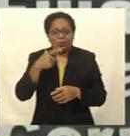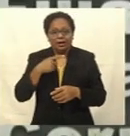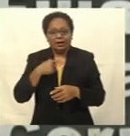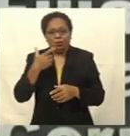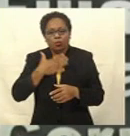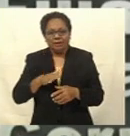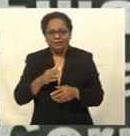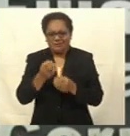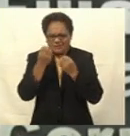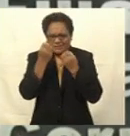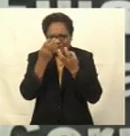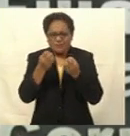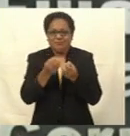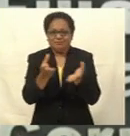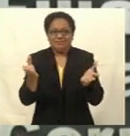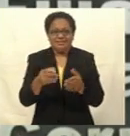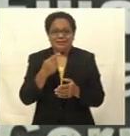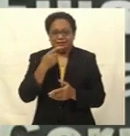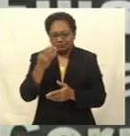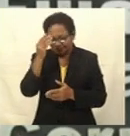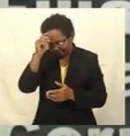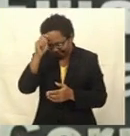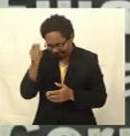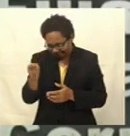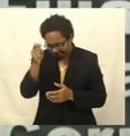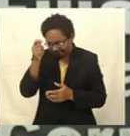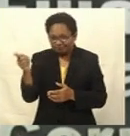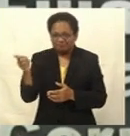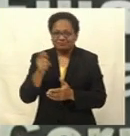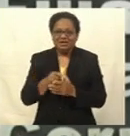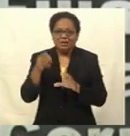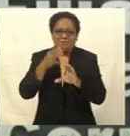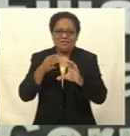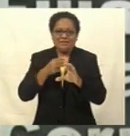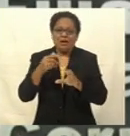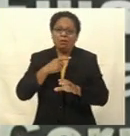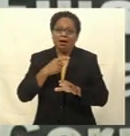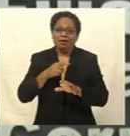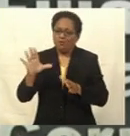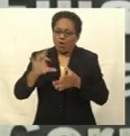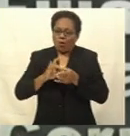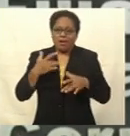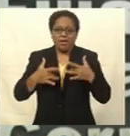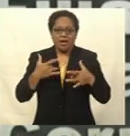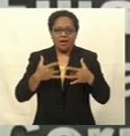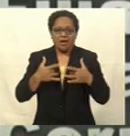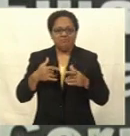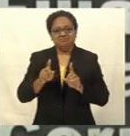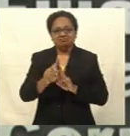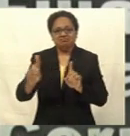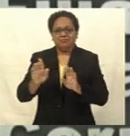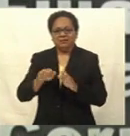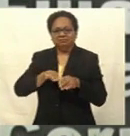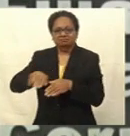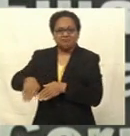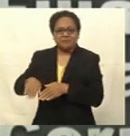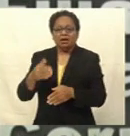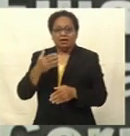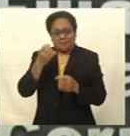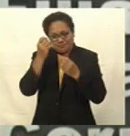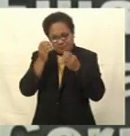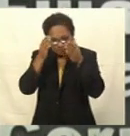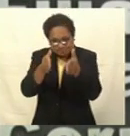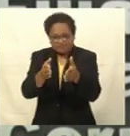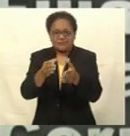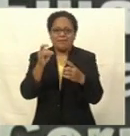salute today, because they have done exceptionally well and have put their own interests secondary and have put the reporting and letting people of Fiji